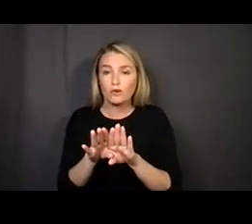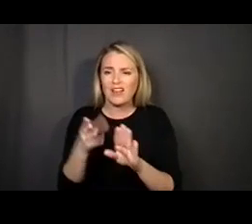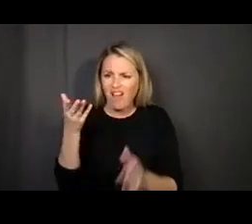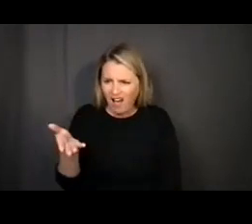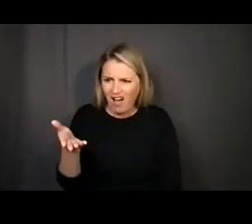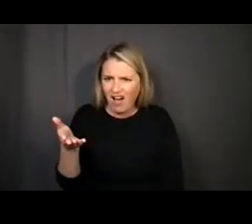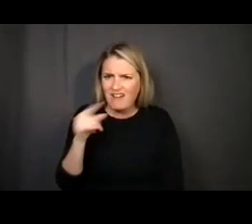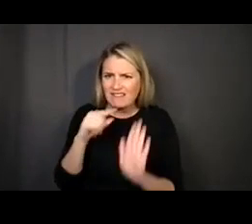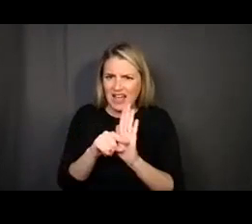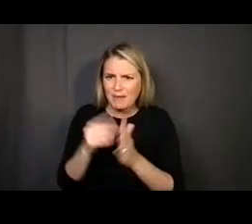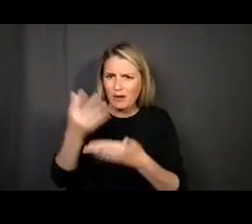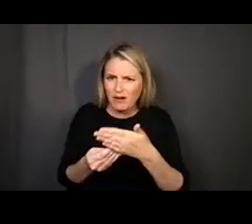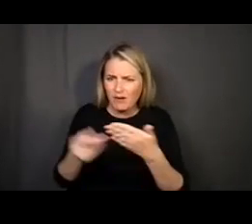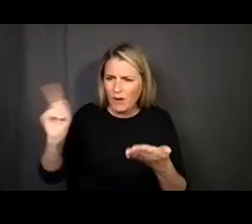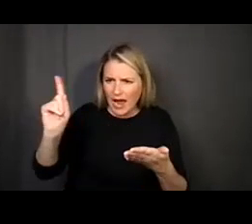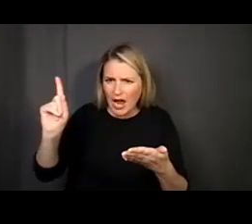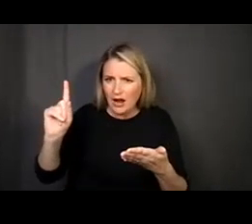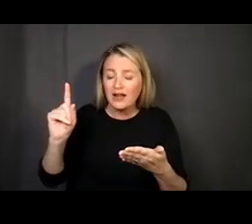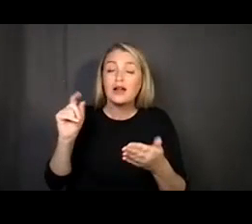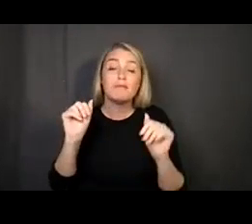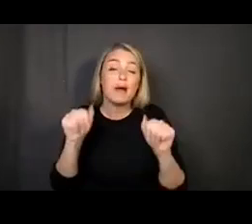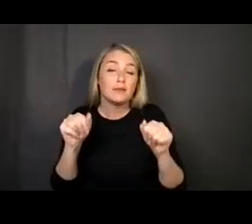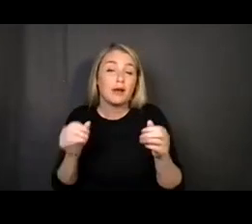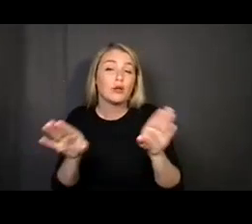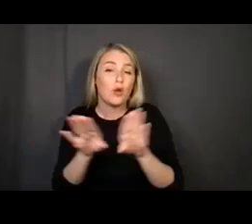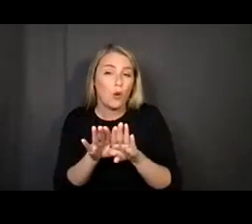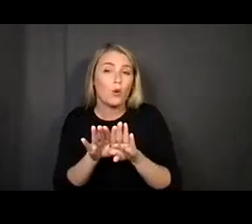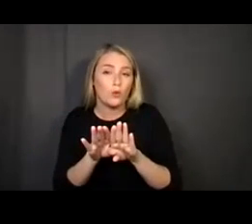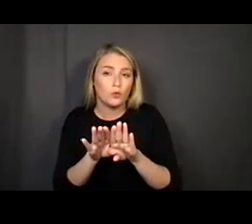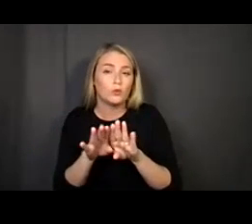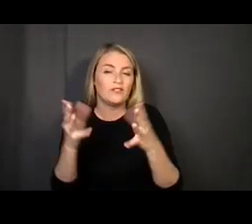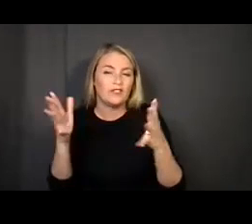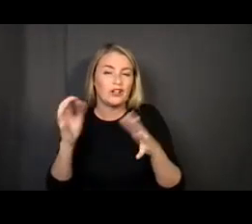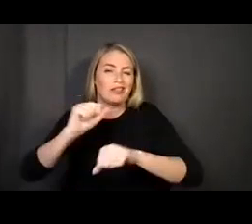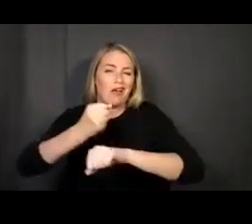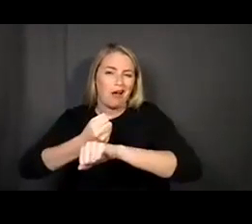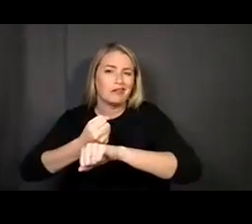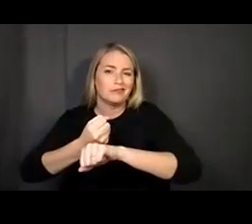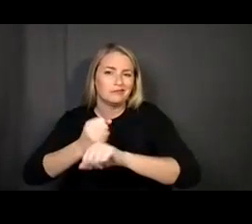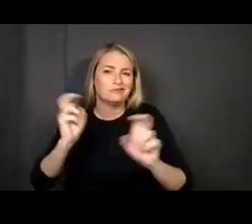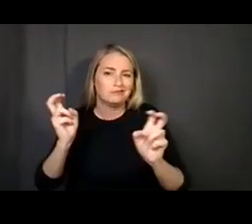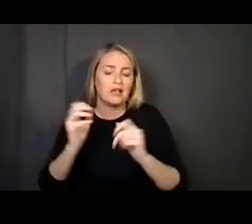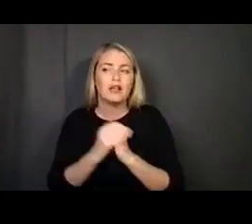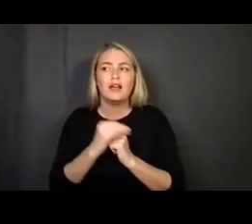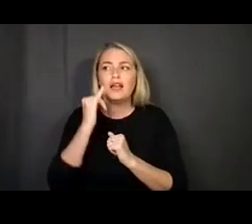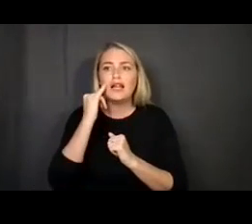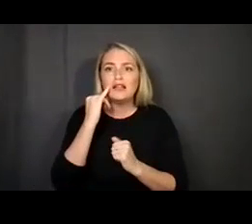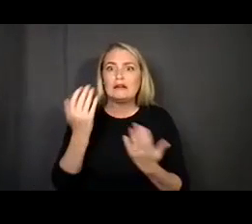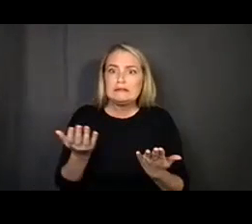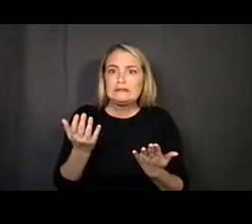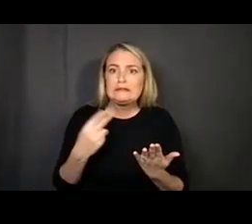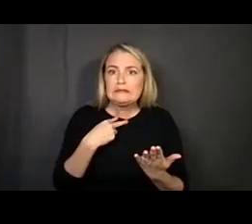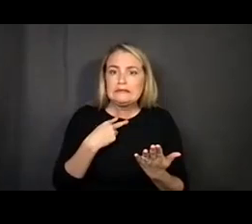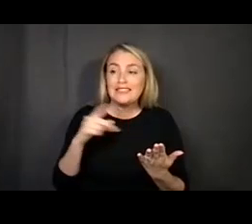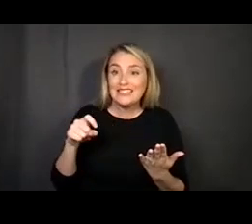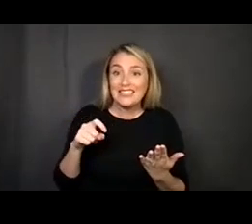I know it was there, it may be that it's past that close date or lock date. So if it's something that you need access to,